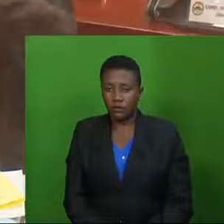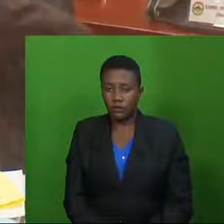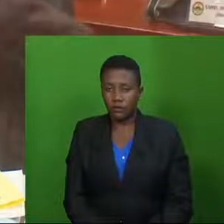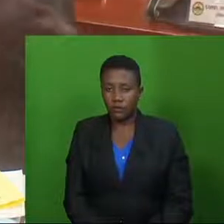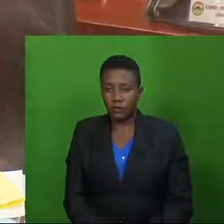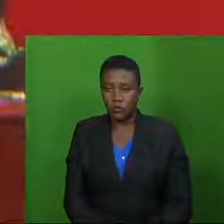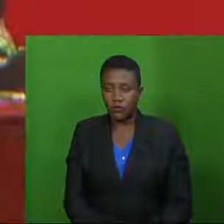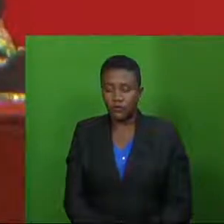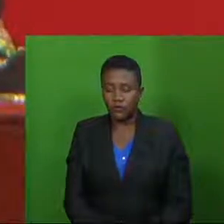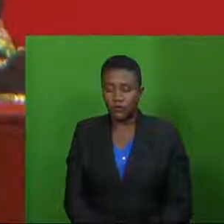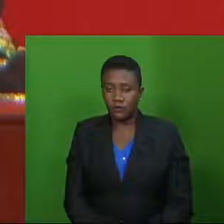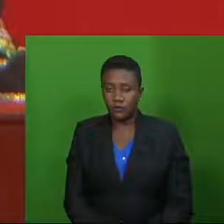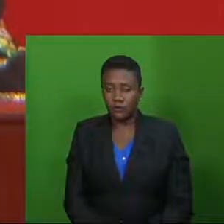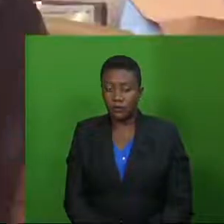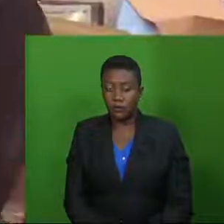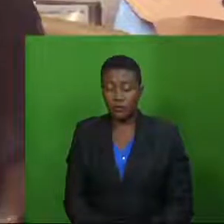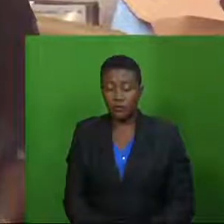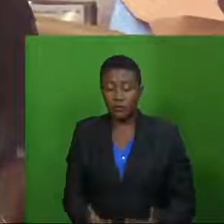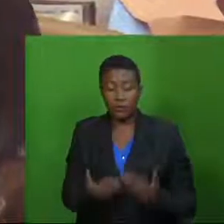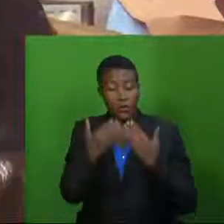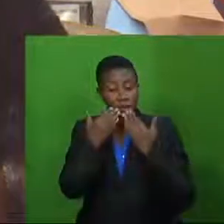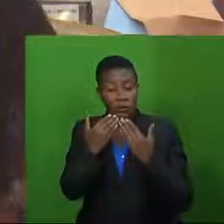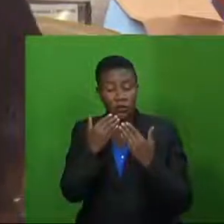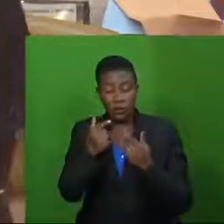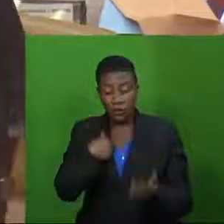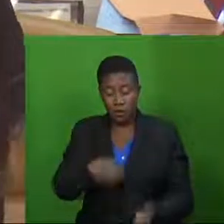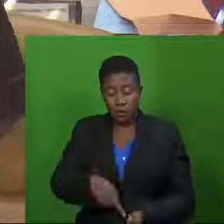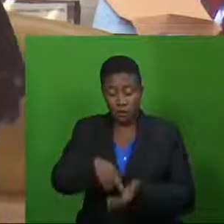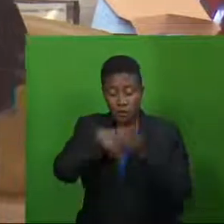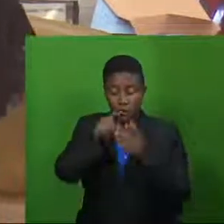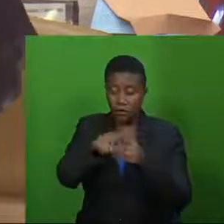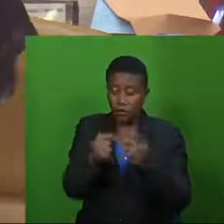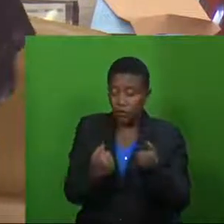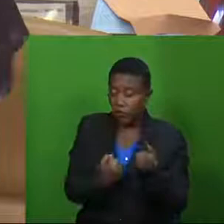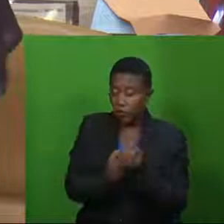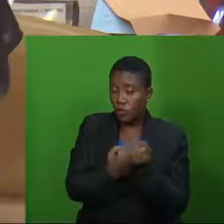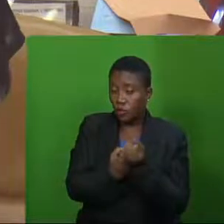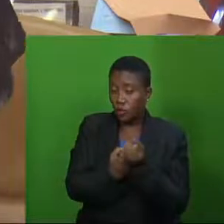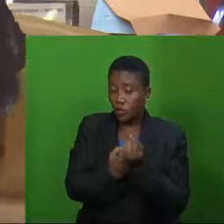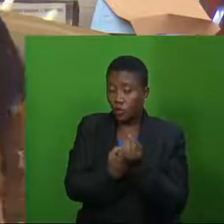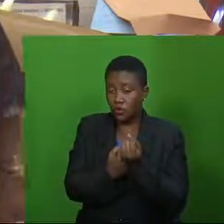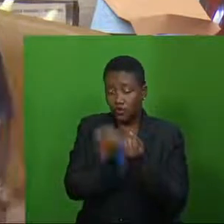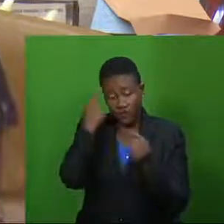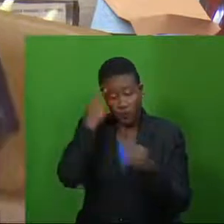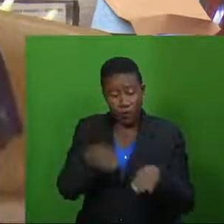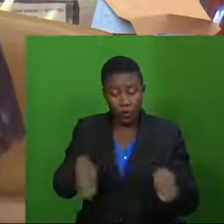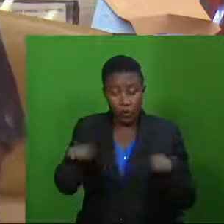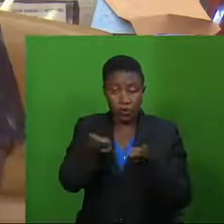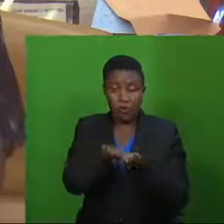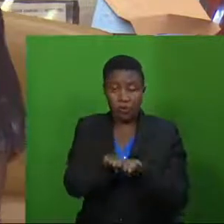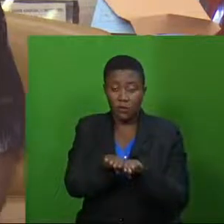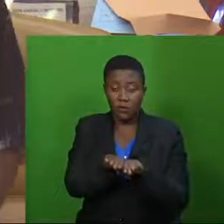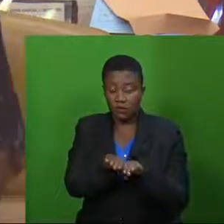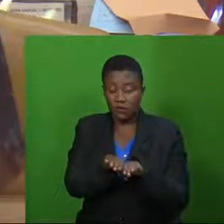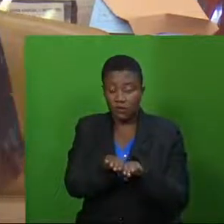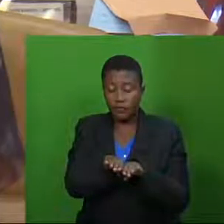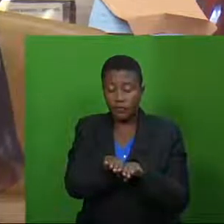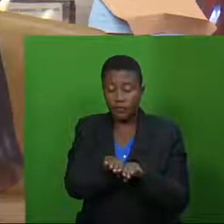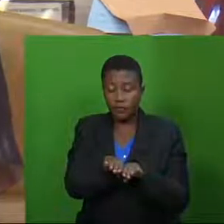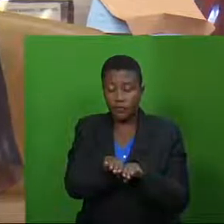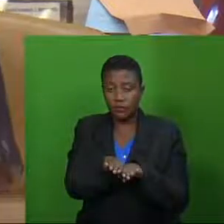Yes, Deputy Whip. Thank you, Mr. Speaker. Mr. Speaker, I rise to second the motion for adjournment. Mr. Speaker, I thought